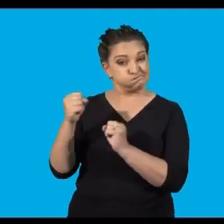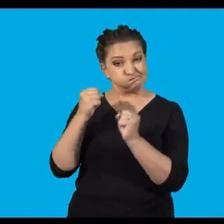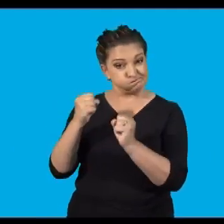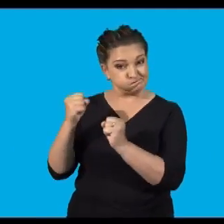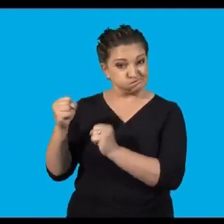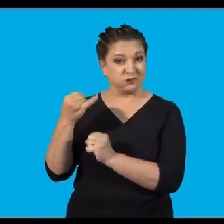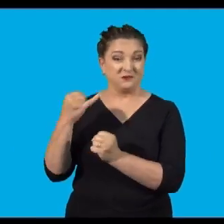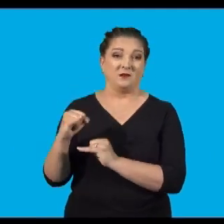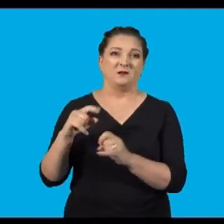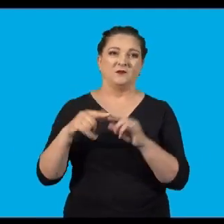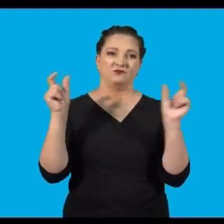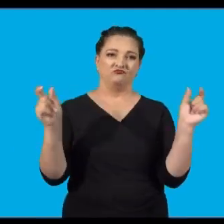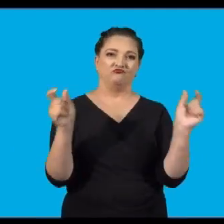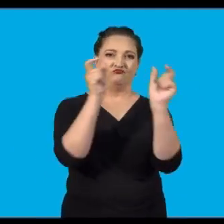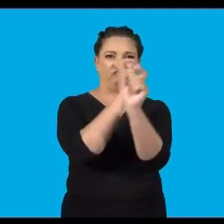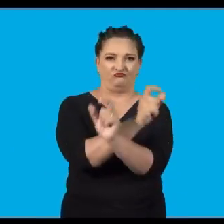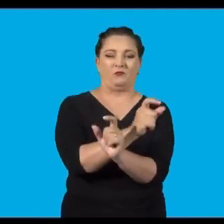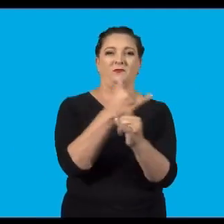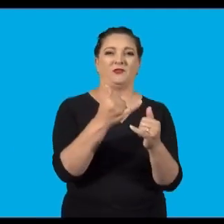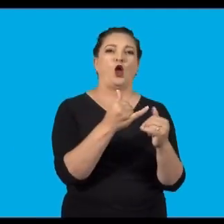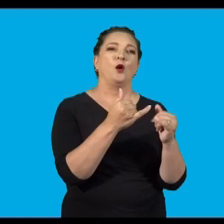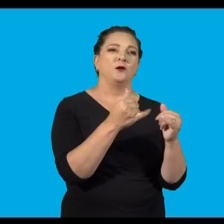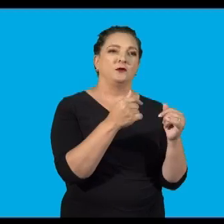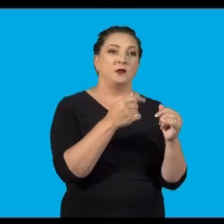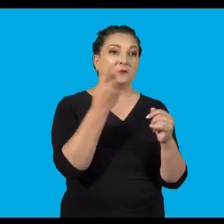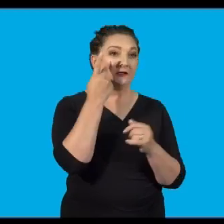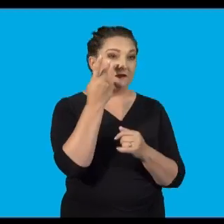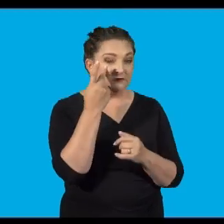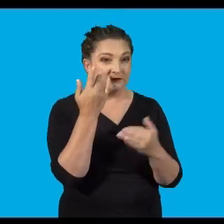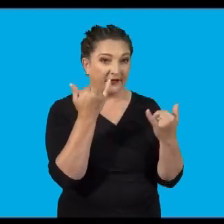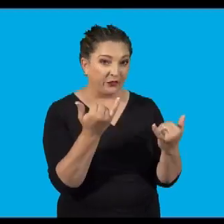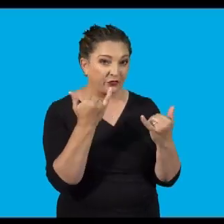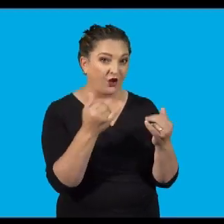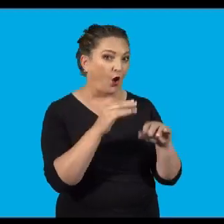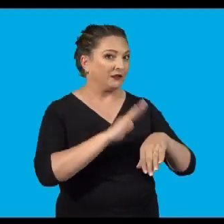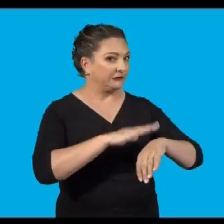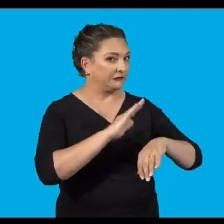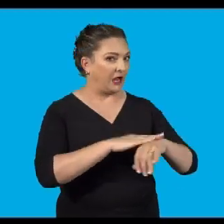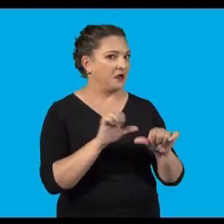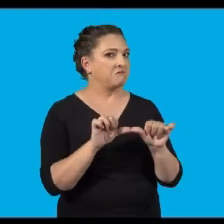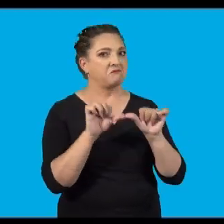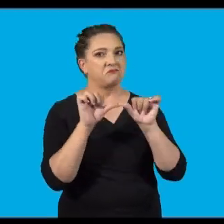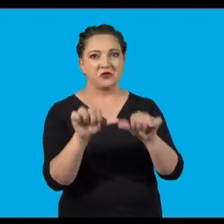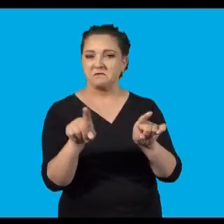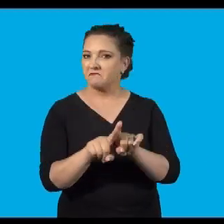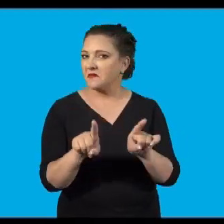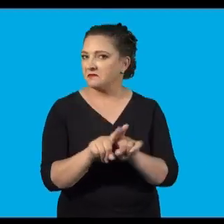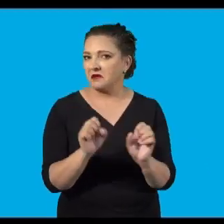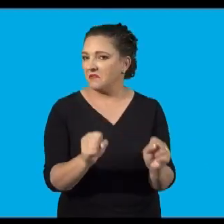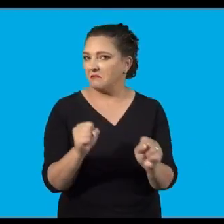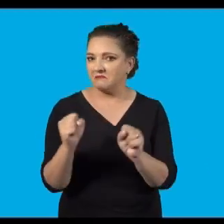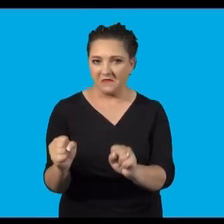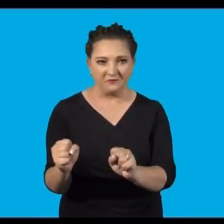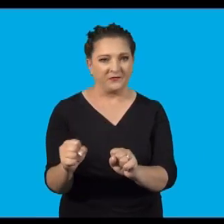our object. It's now the subject of the sentence, all right? Observe how we keep the tense of the verb constant,